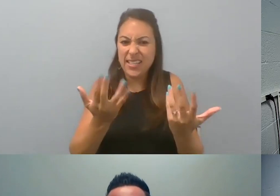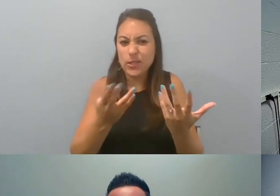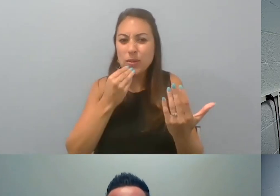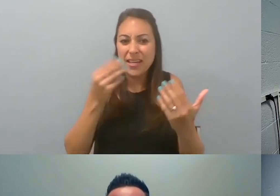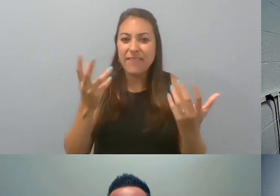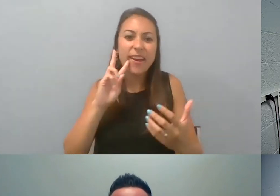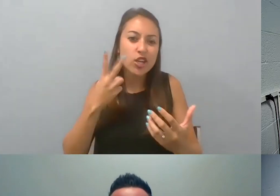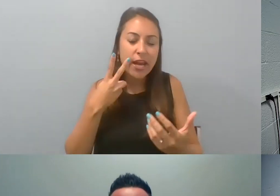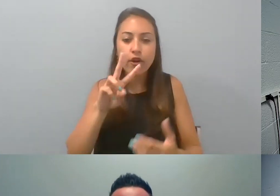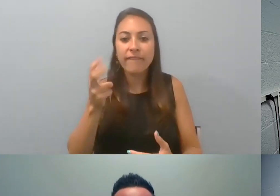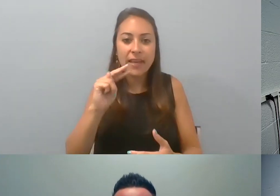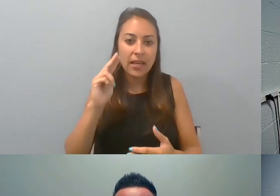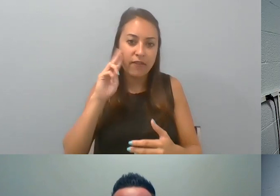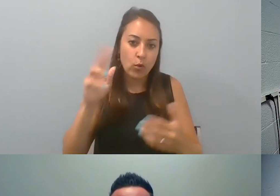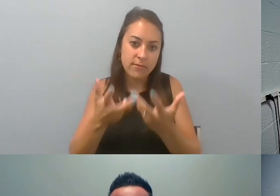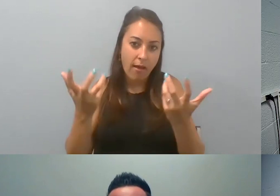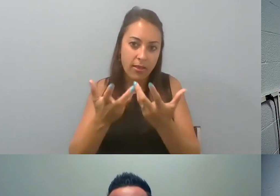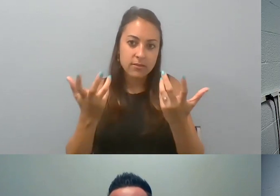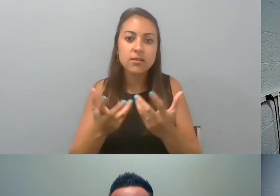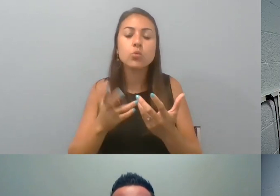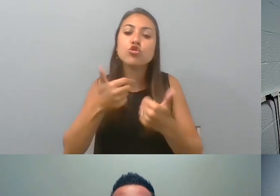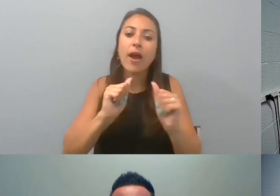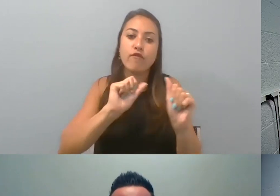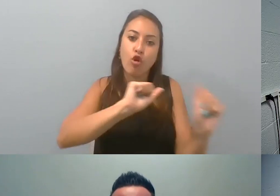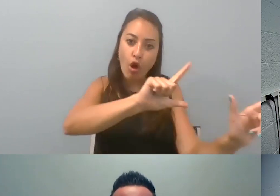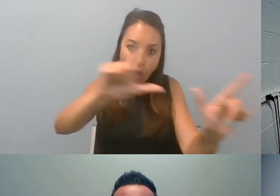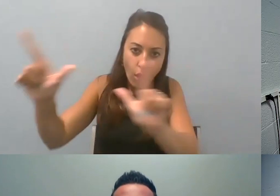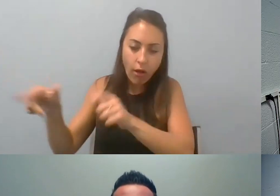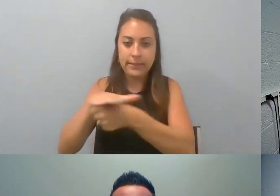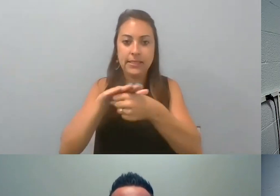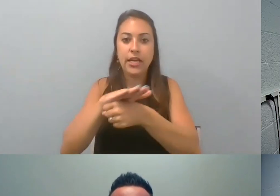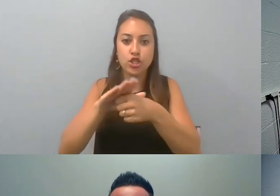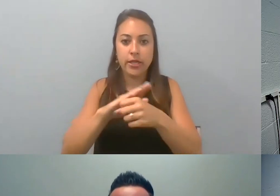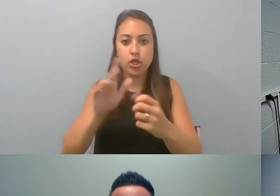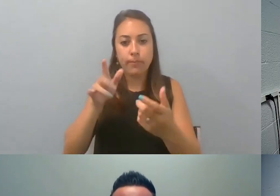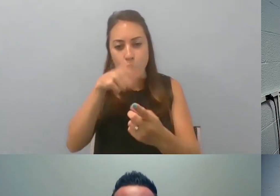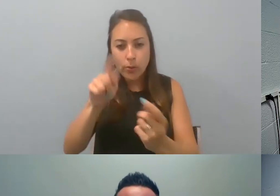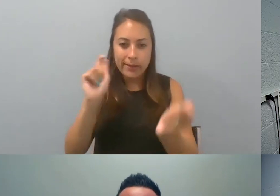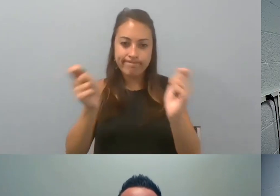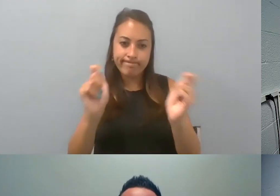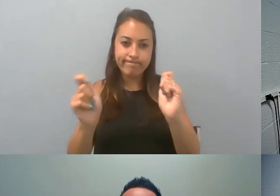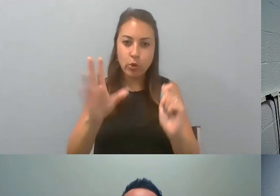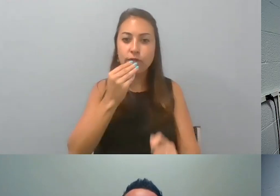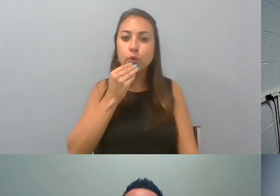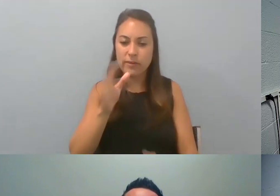vegetarian or vegan. And we really try to do that at all our stations. Again, customization is really, really important to us.